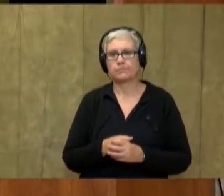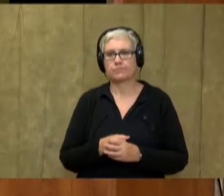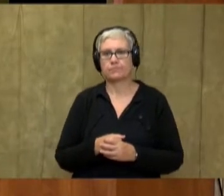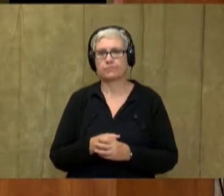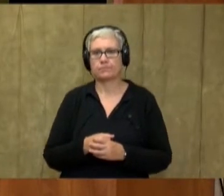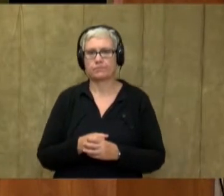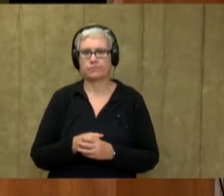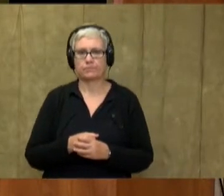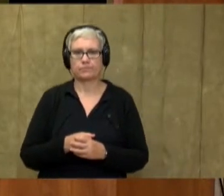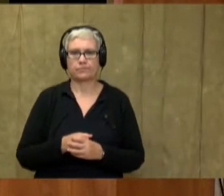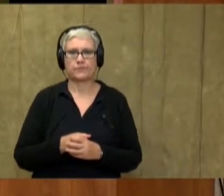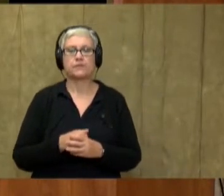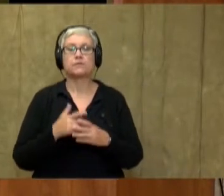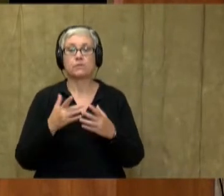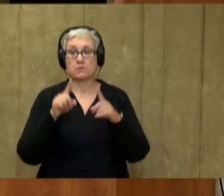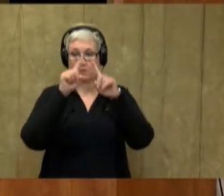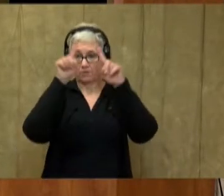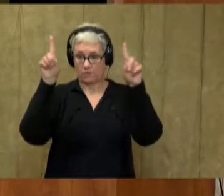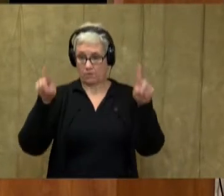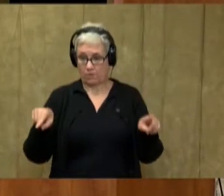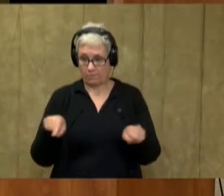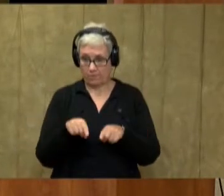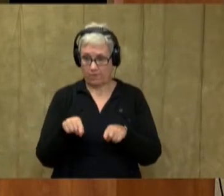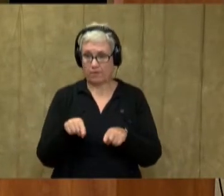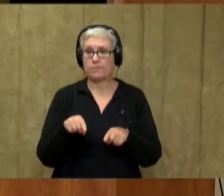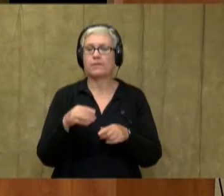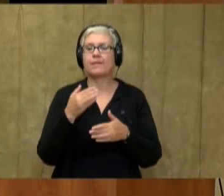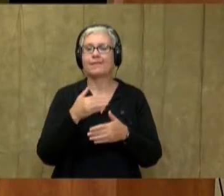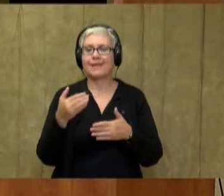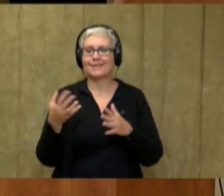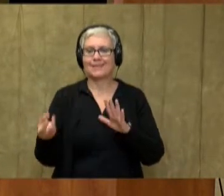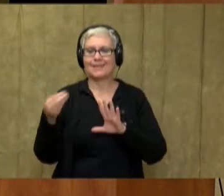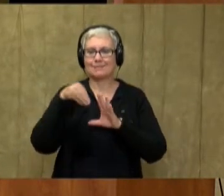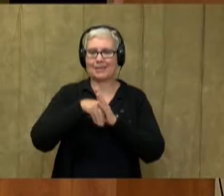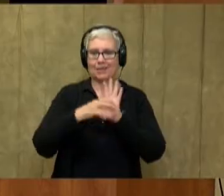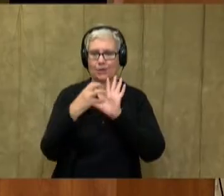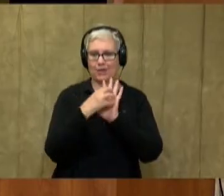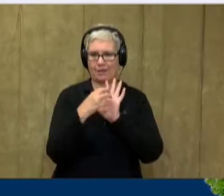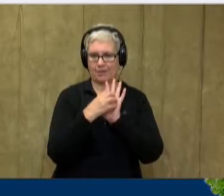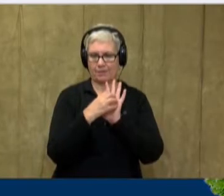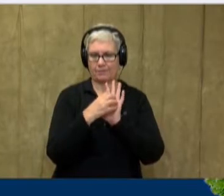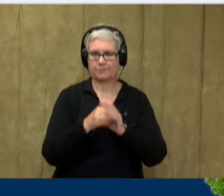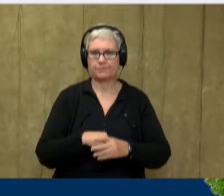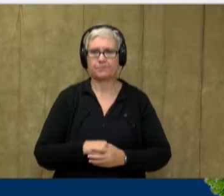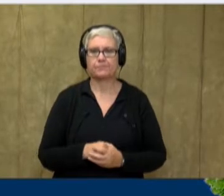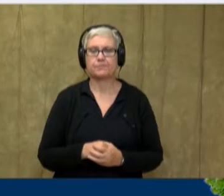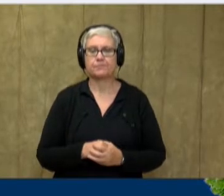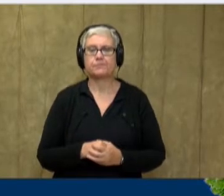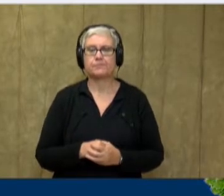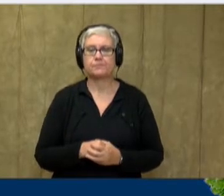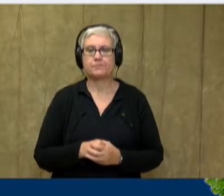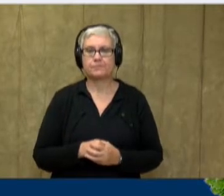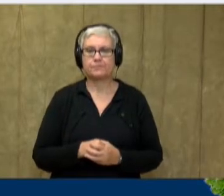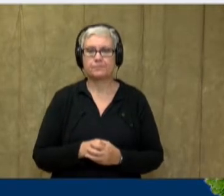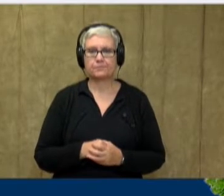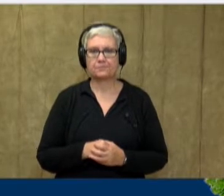at the paragraph frame again. So our first one is going to be a thesis statement. Then we're going to come back with a concrete